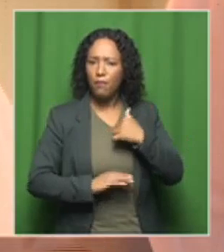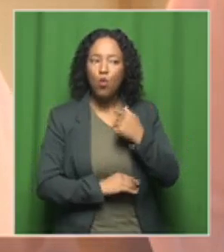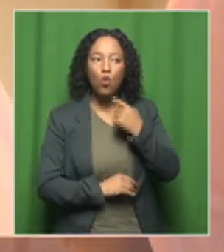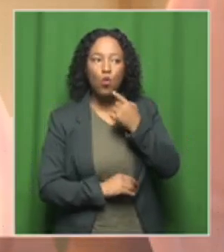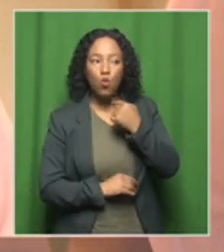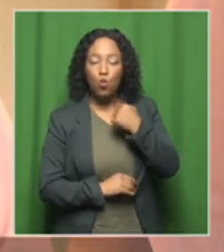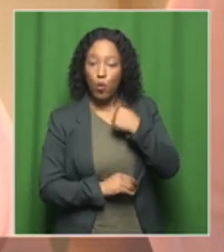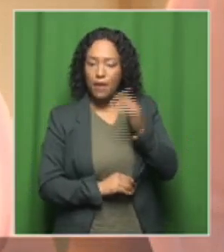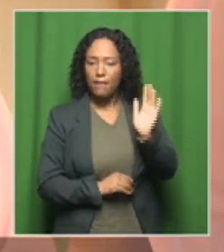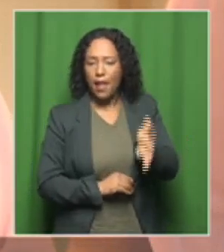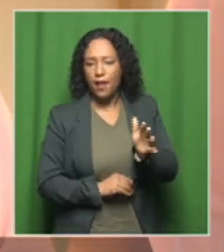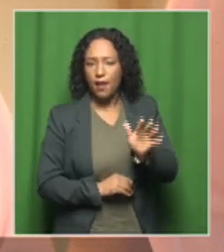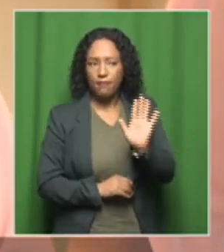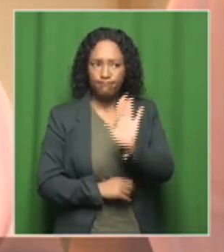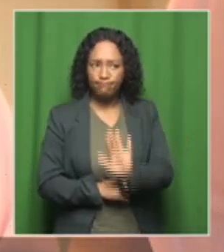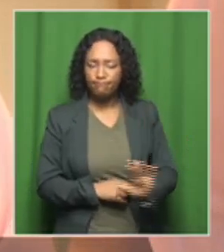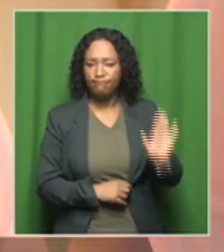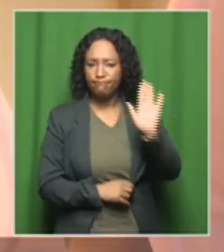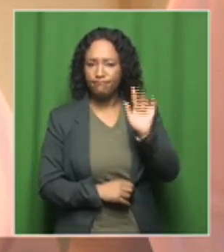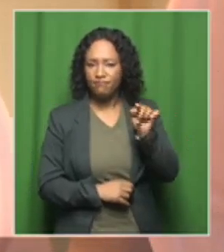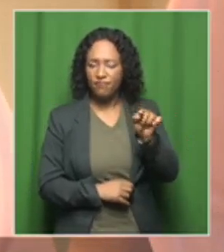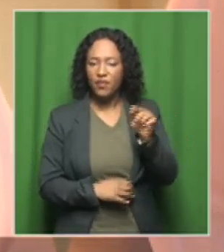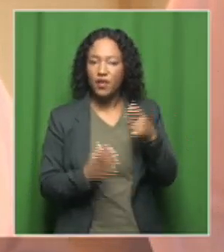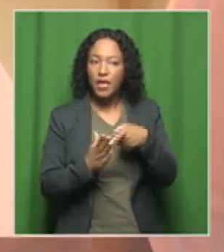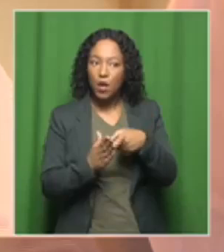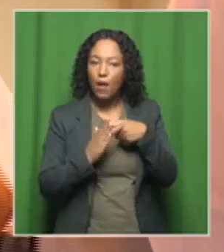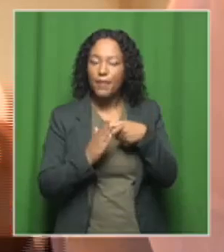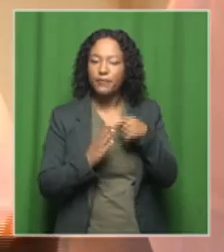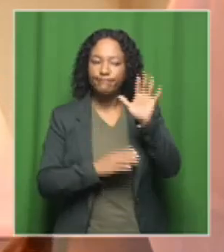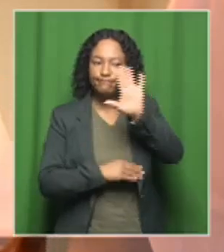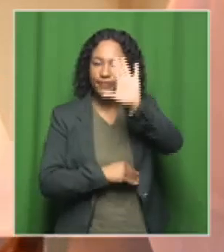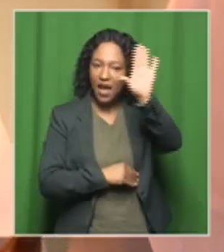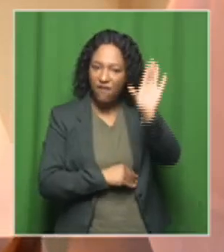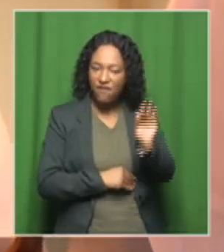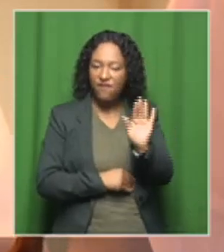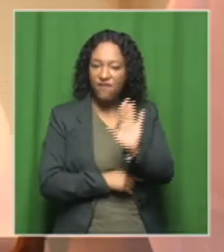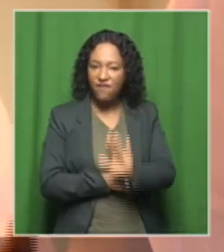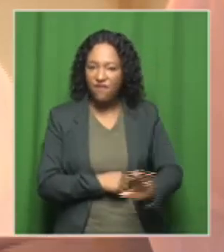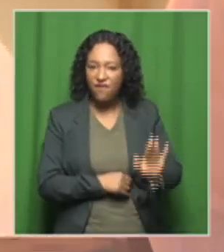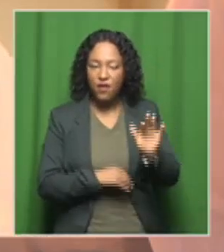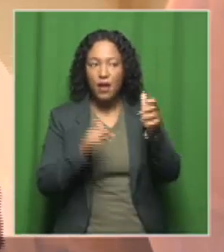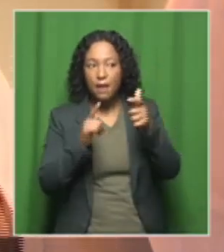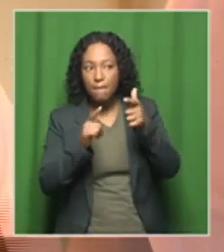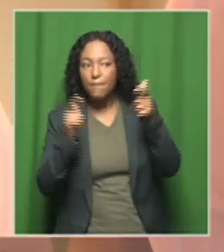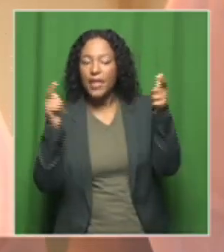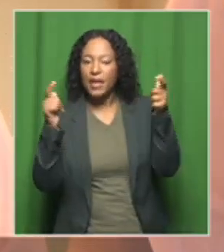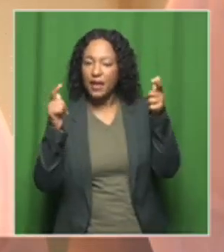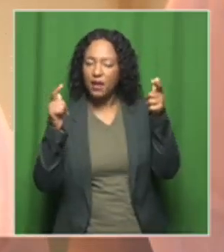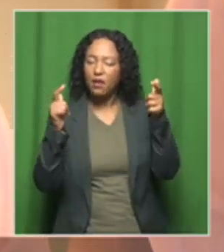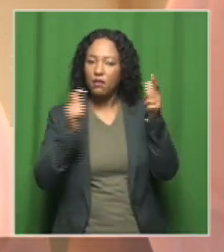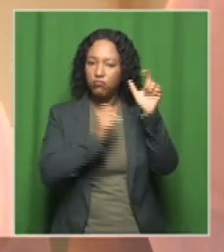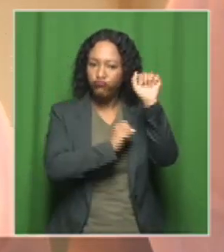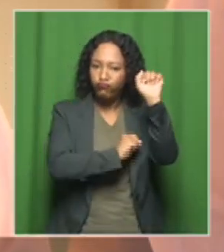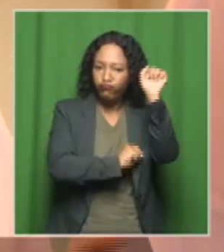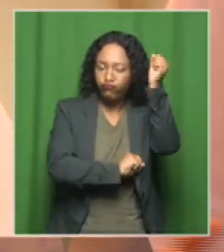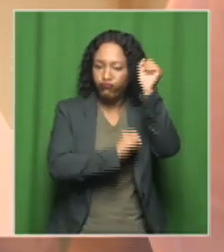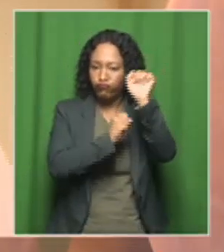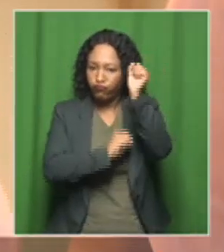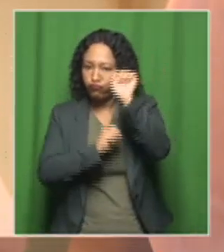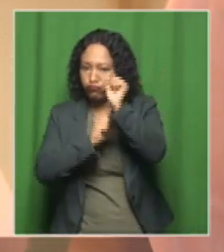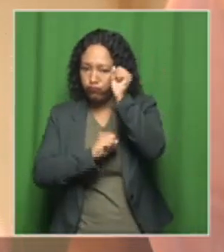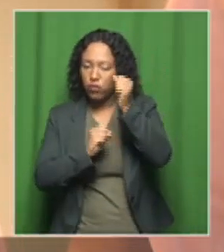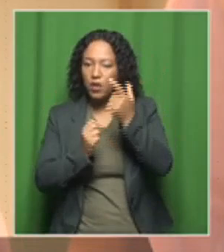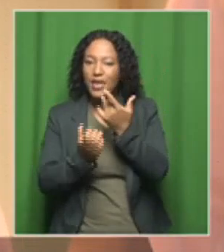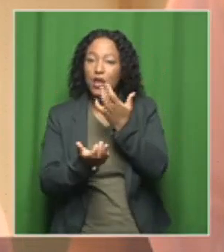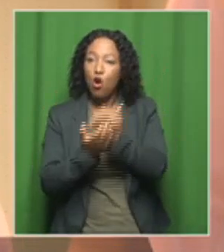supply the requirements across the continent. Like I said, the major industrialized powers, the biggest economy in the whole world